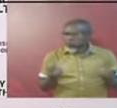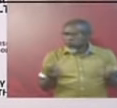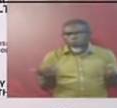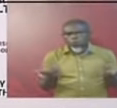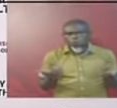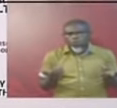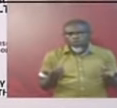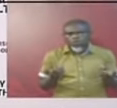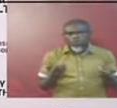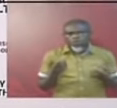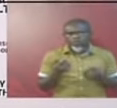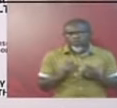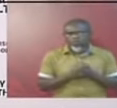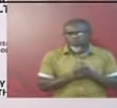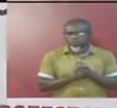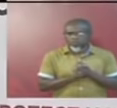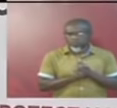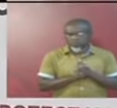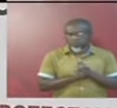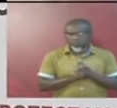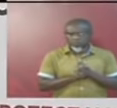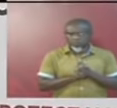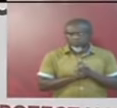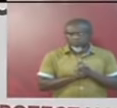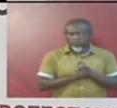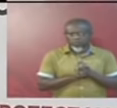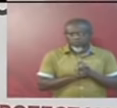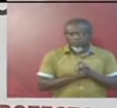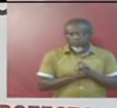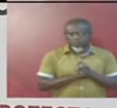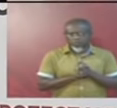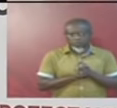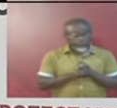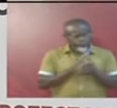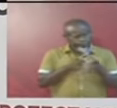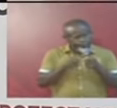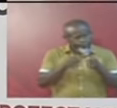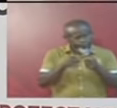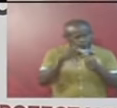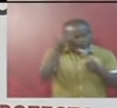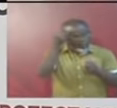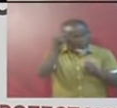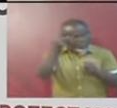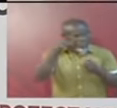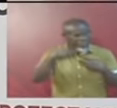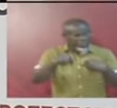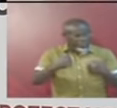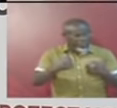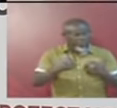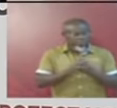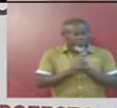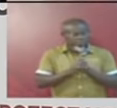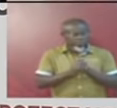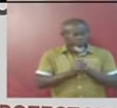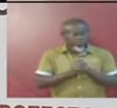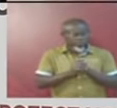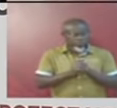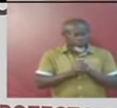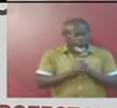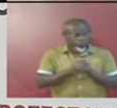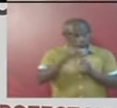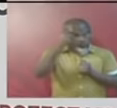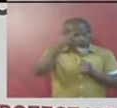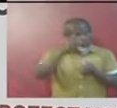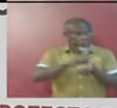Okay, with respect to the mental health of doctors and other frontline workers, we have advised in the past that